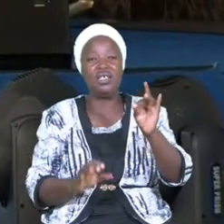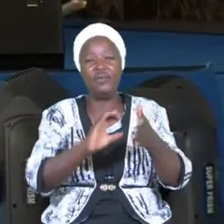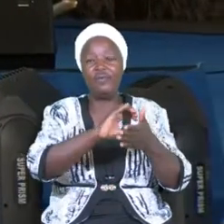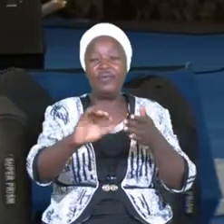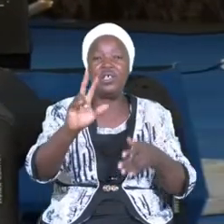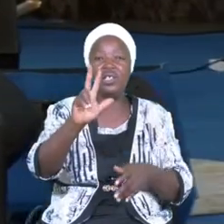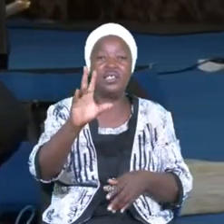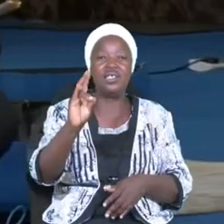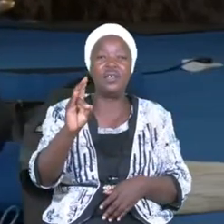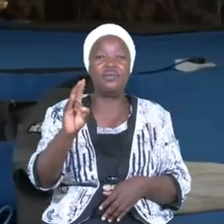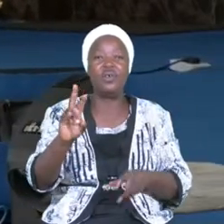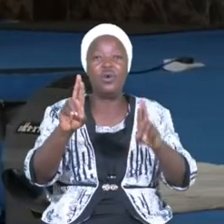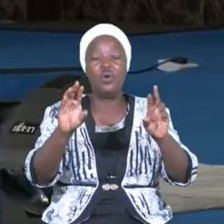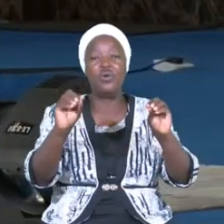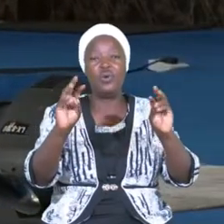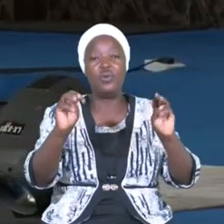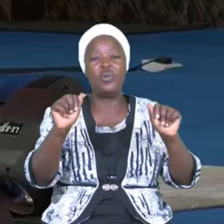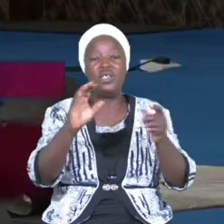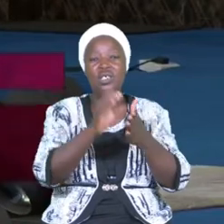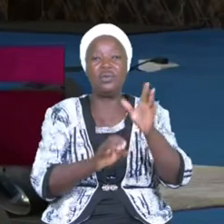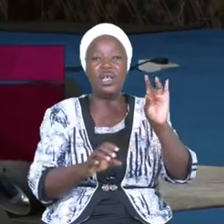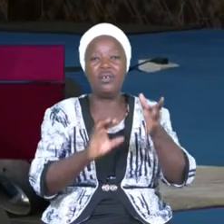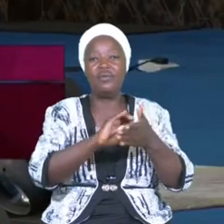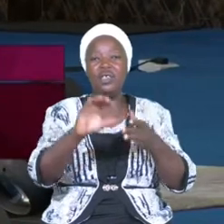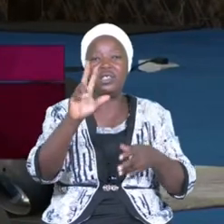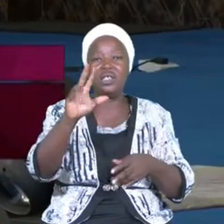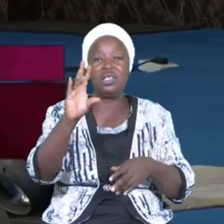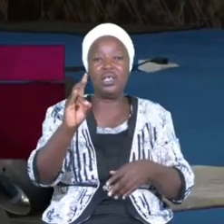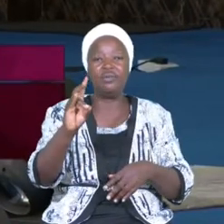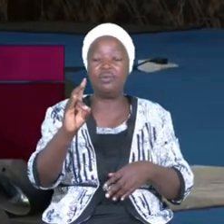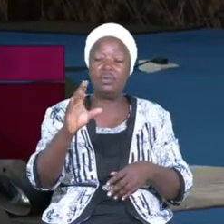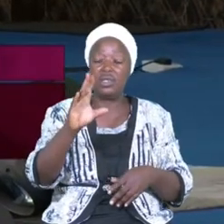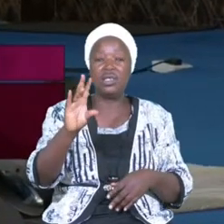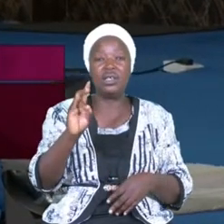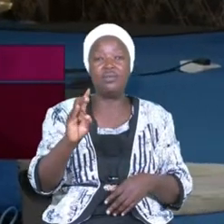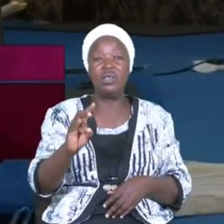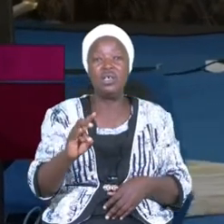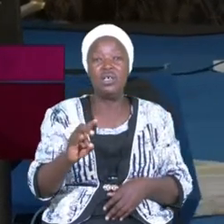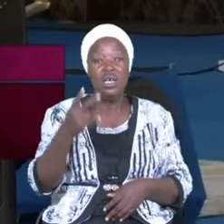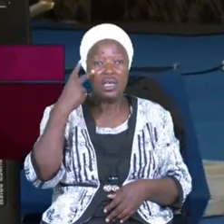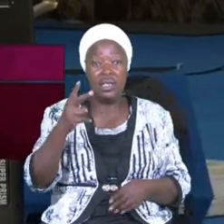chapter 8, verse 37. Nay, in